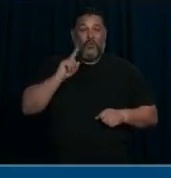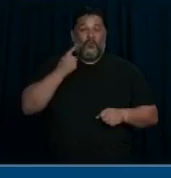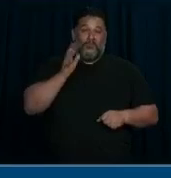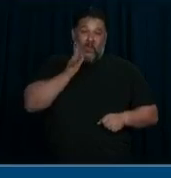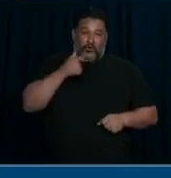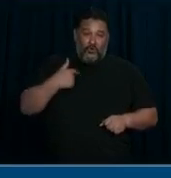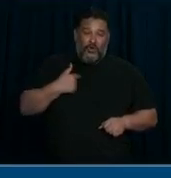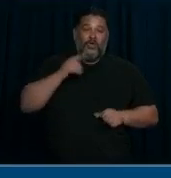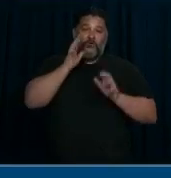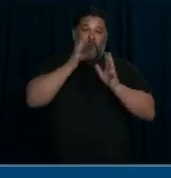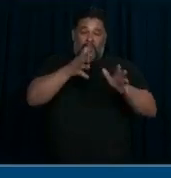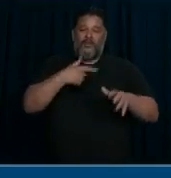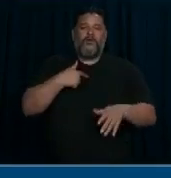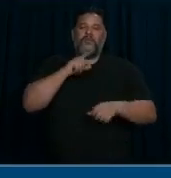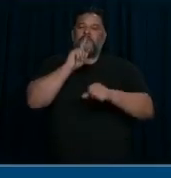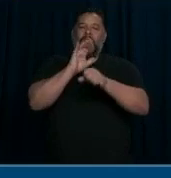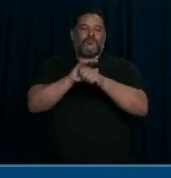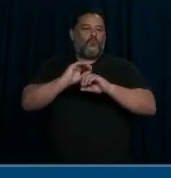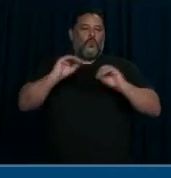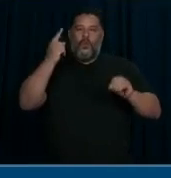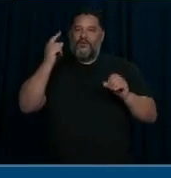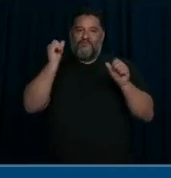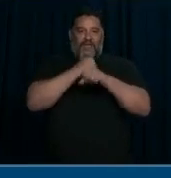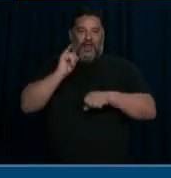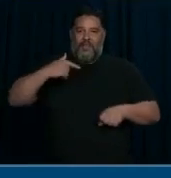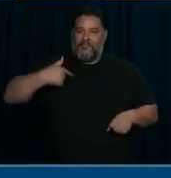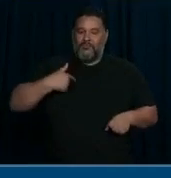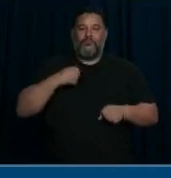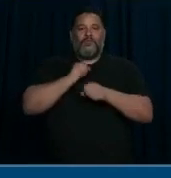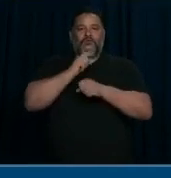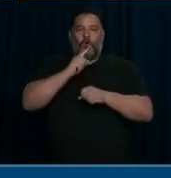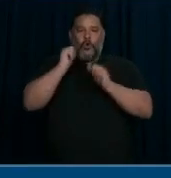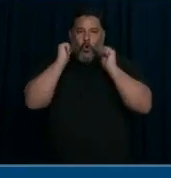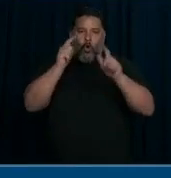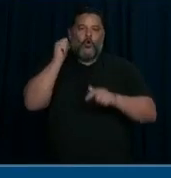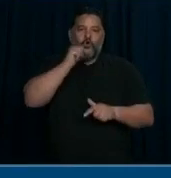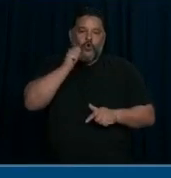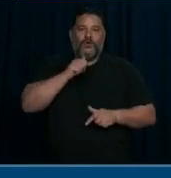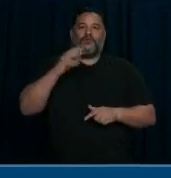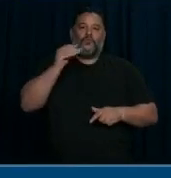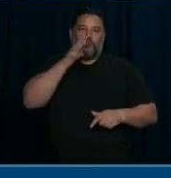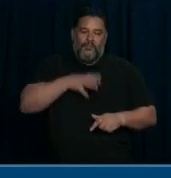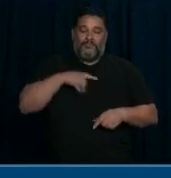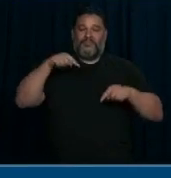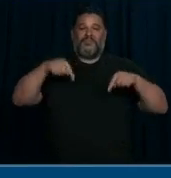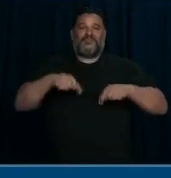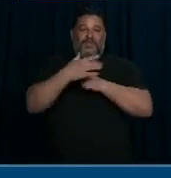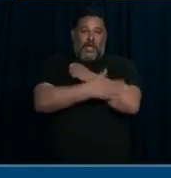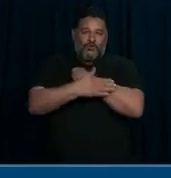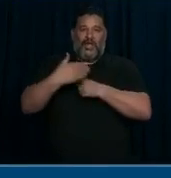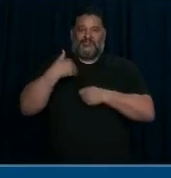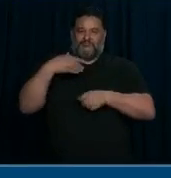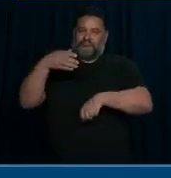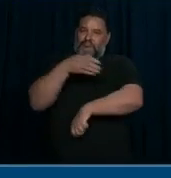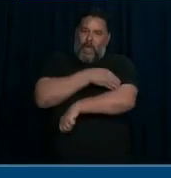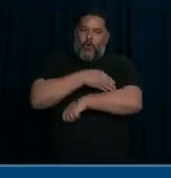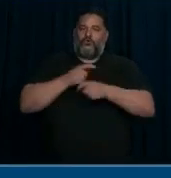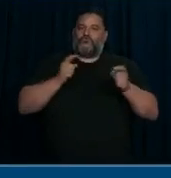I promise you that no one will fight like me to make sure that every girl and every woman in this country has power over her own